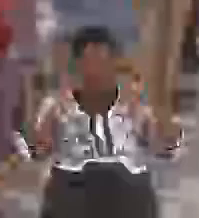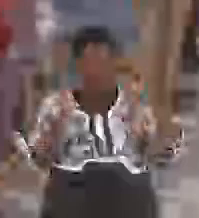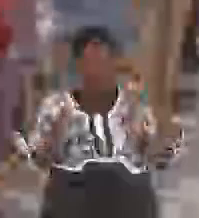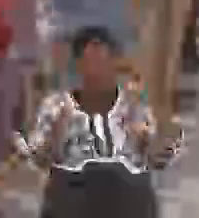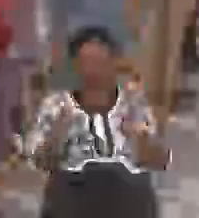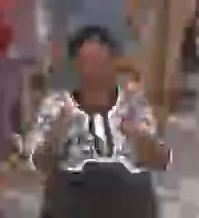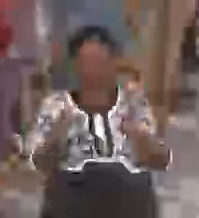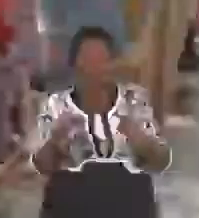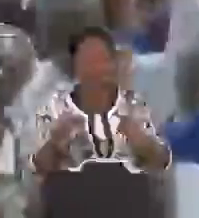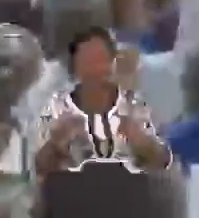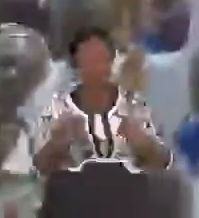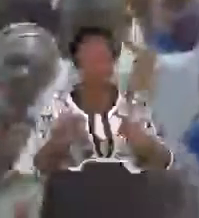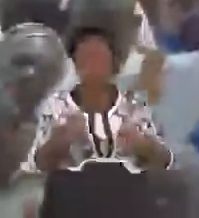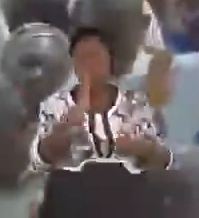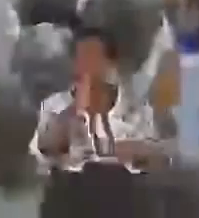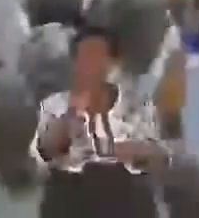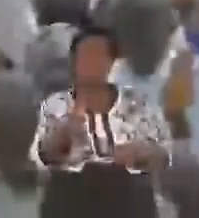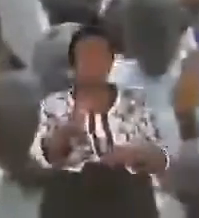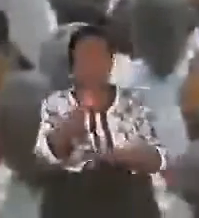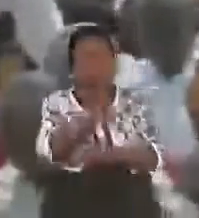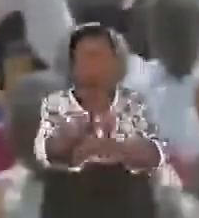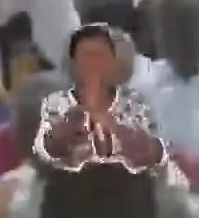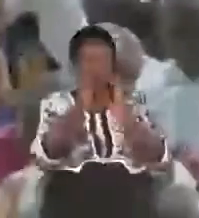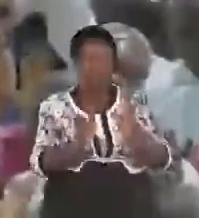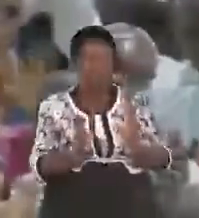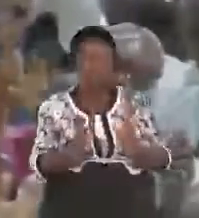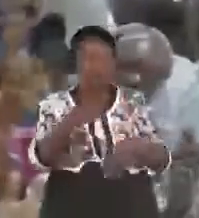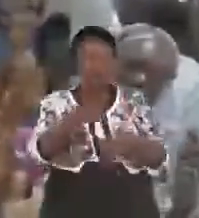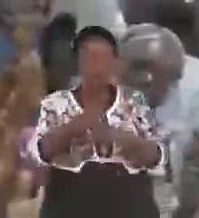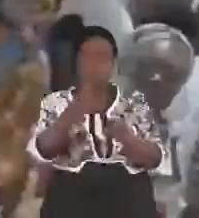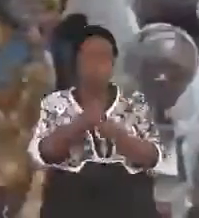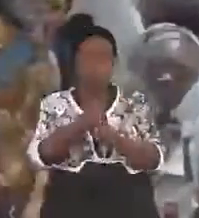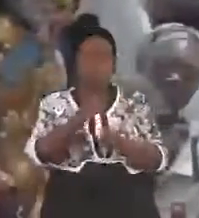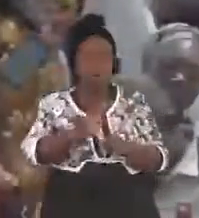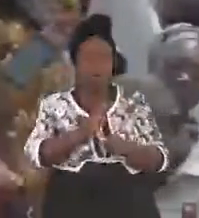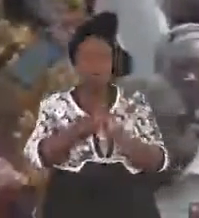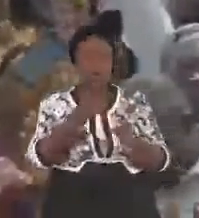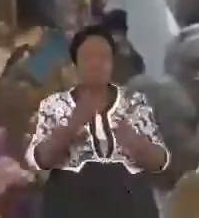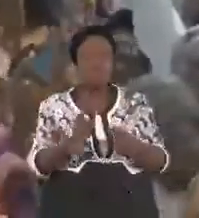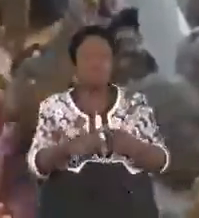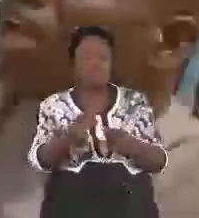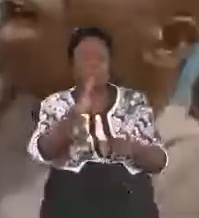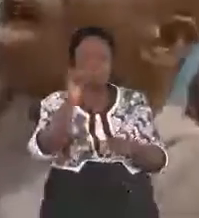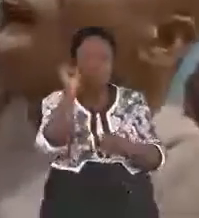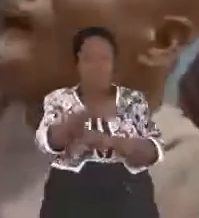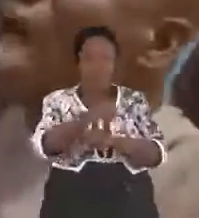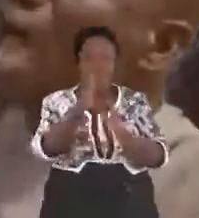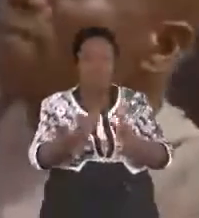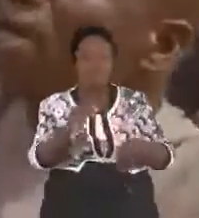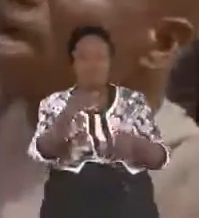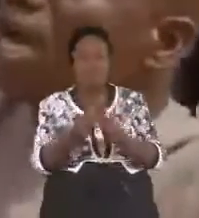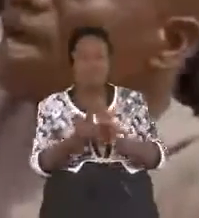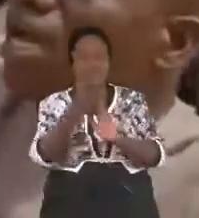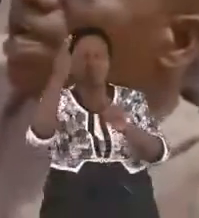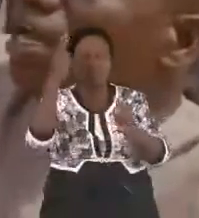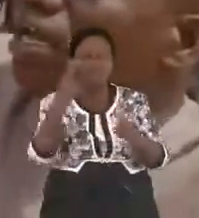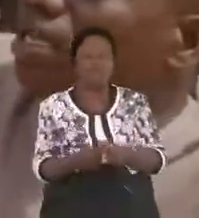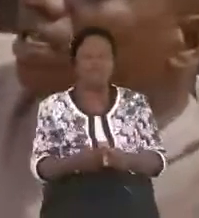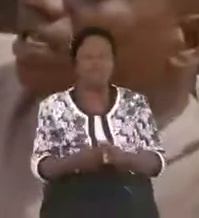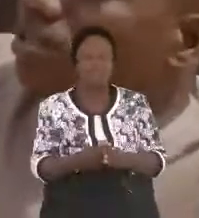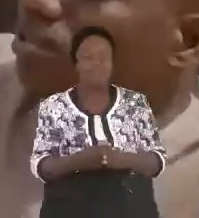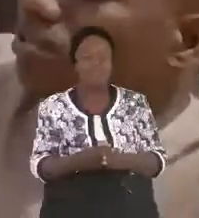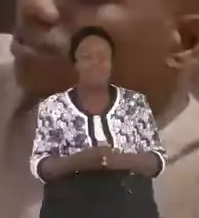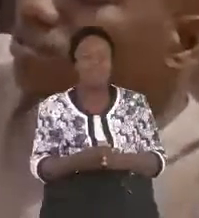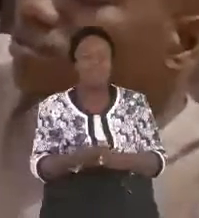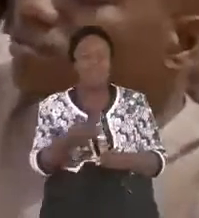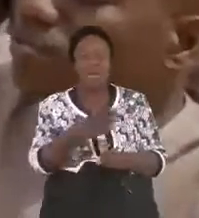being a conqueror make us all overcomers in jesus name and the